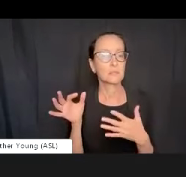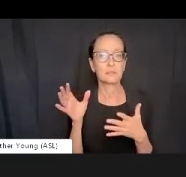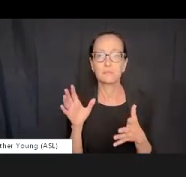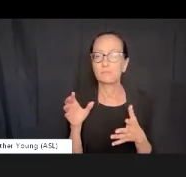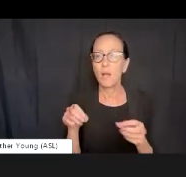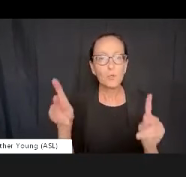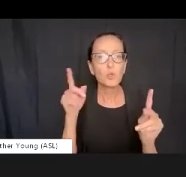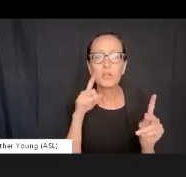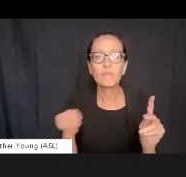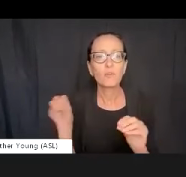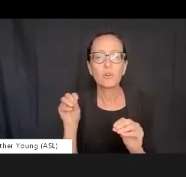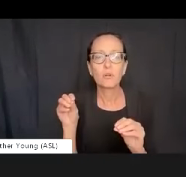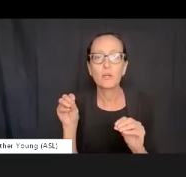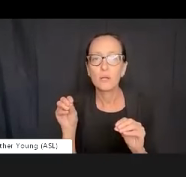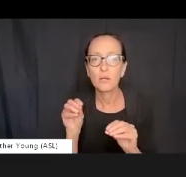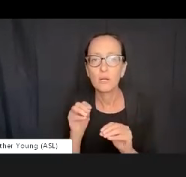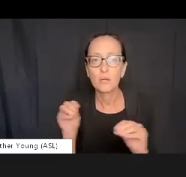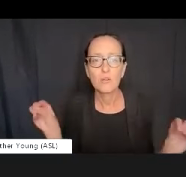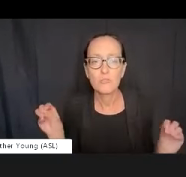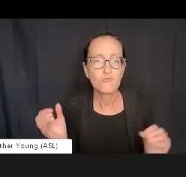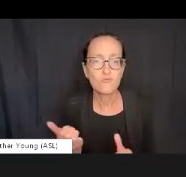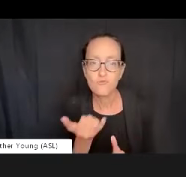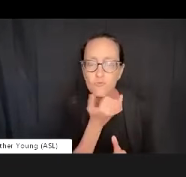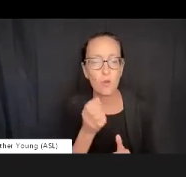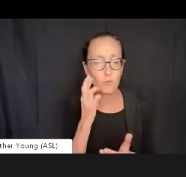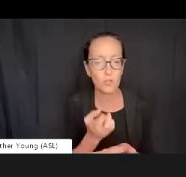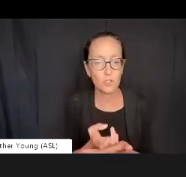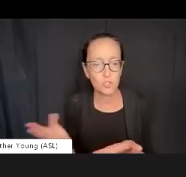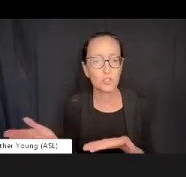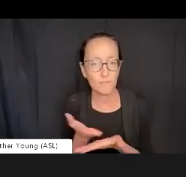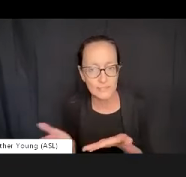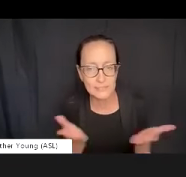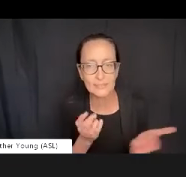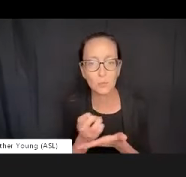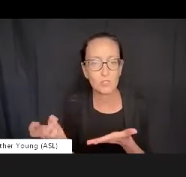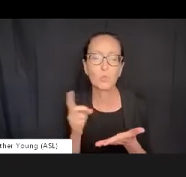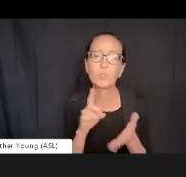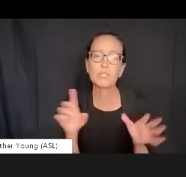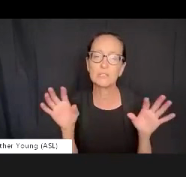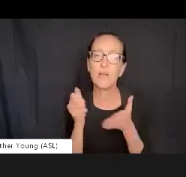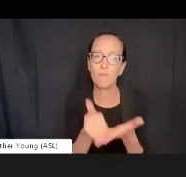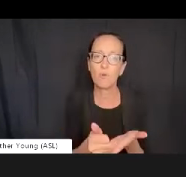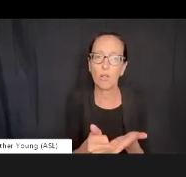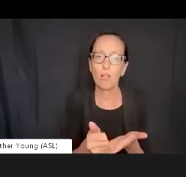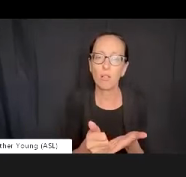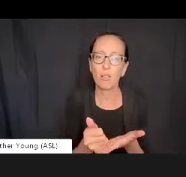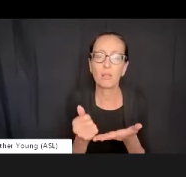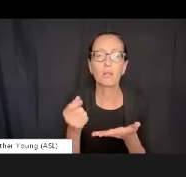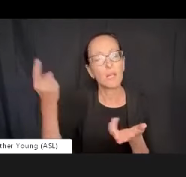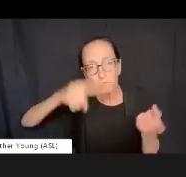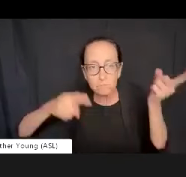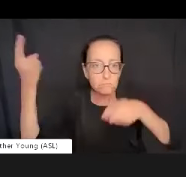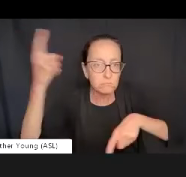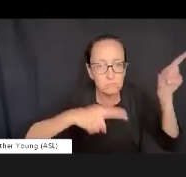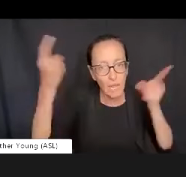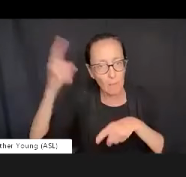opportunities for no wrong door in services and resources can be really helpful, along with collaboration.